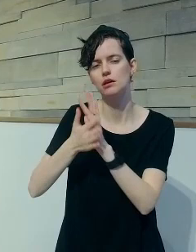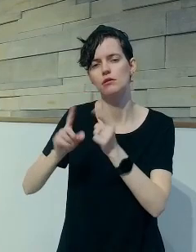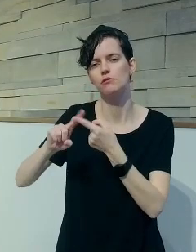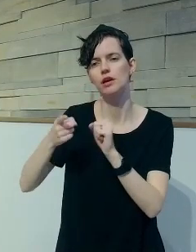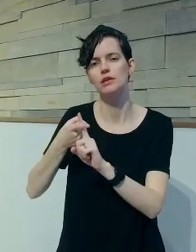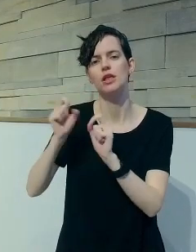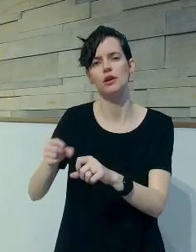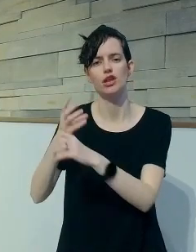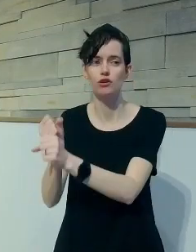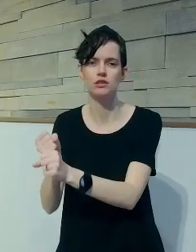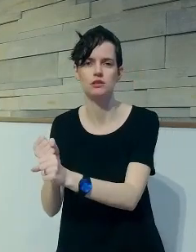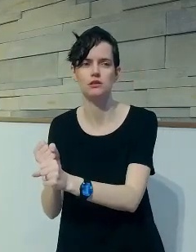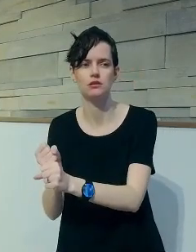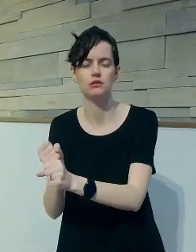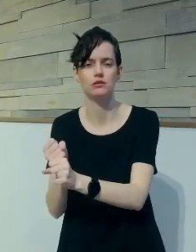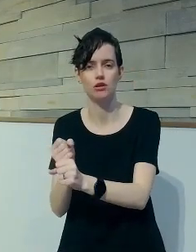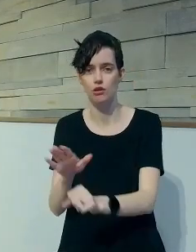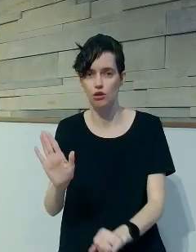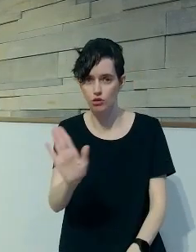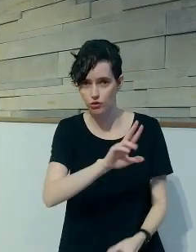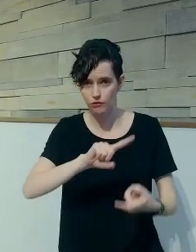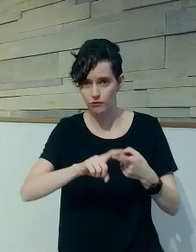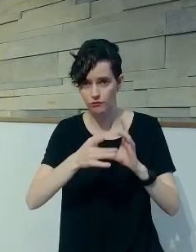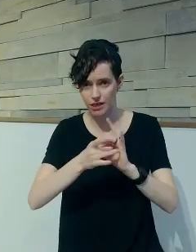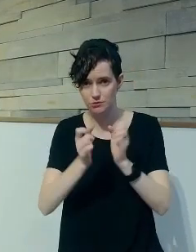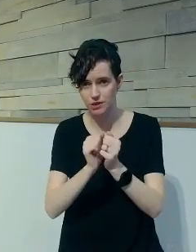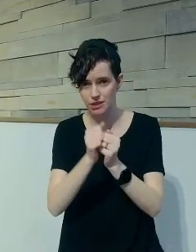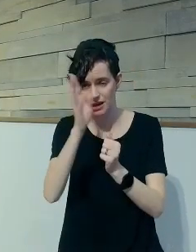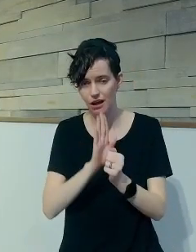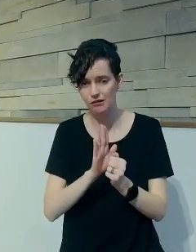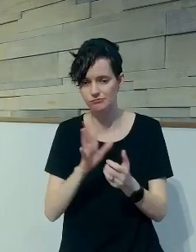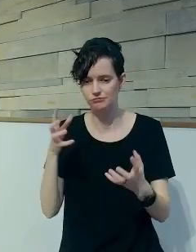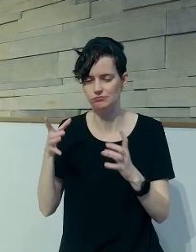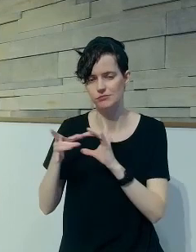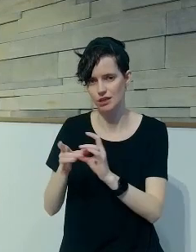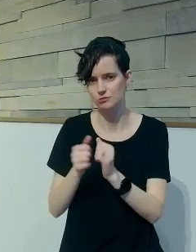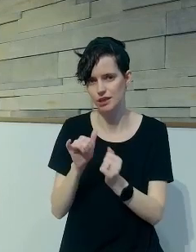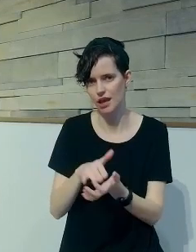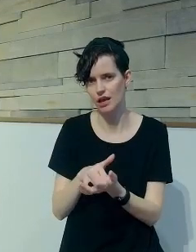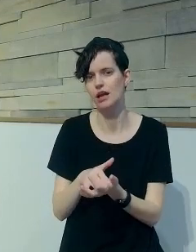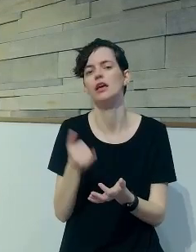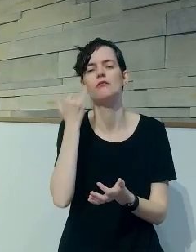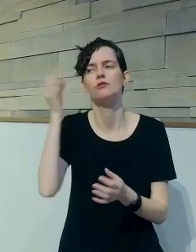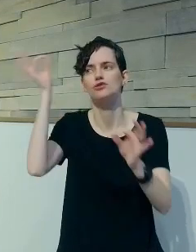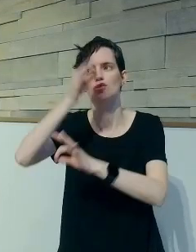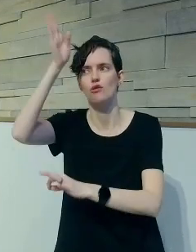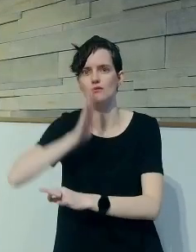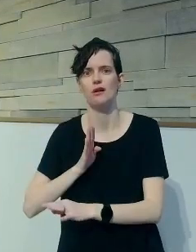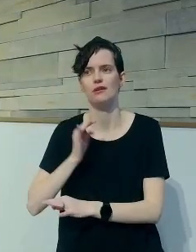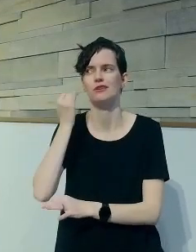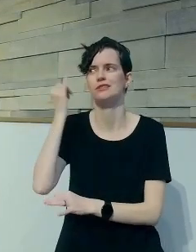friends, then we can trust them. Folks, your relationship with God ties in right here. If you don't know God, if He